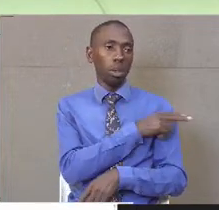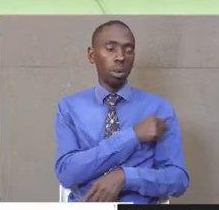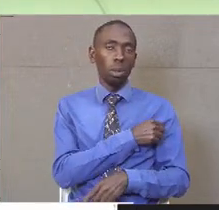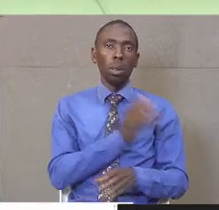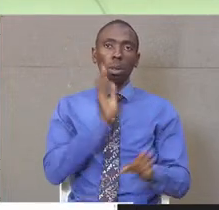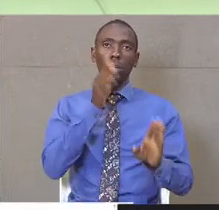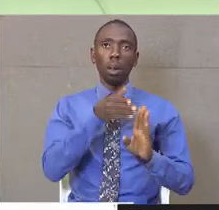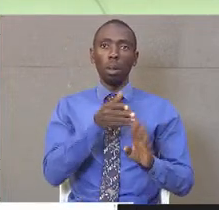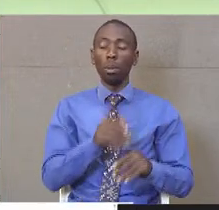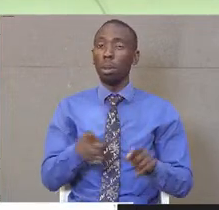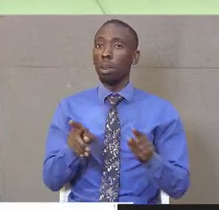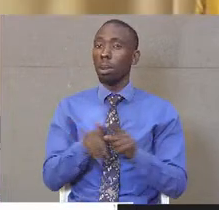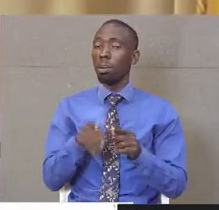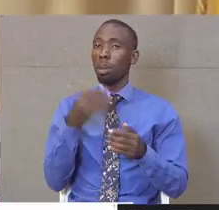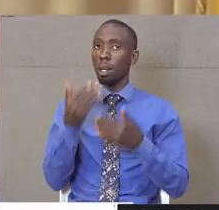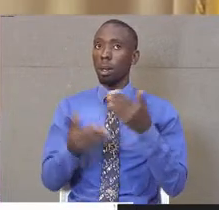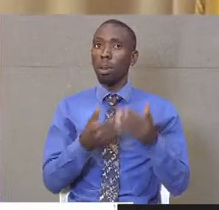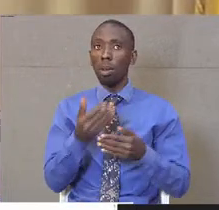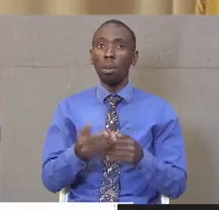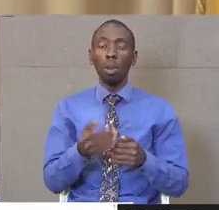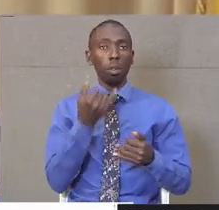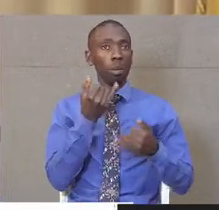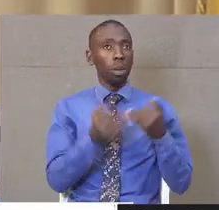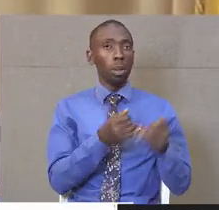the information. Amede